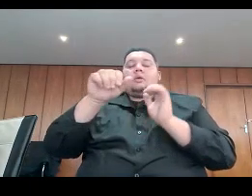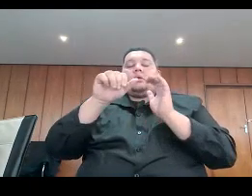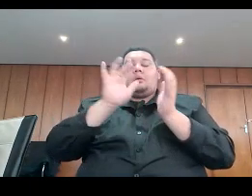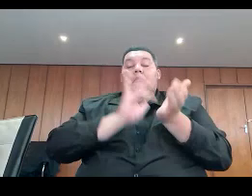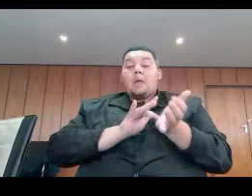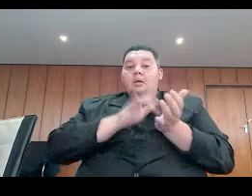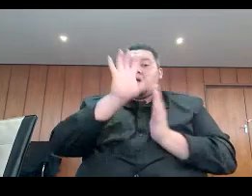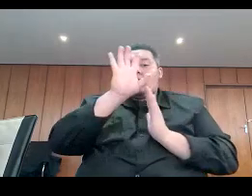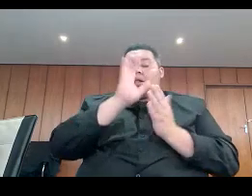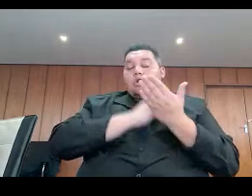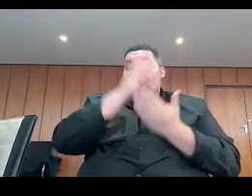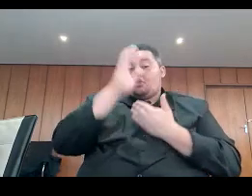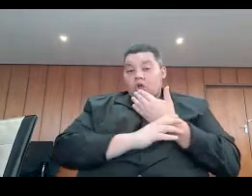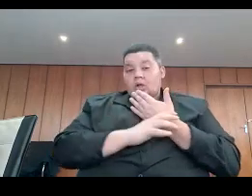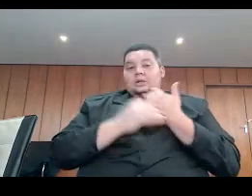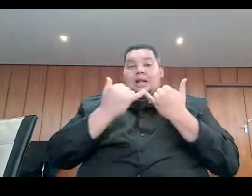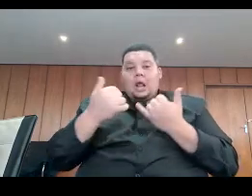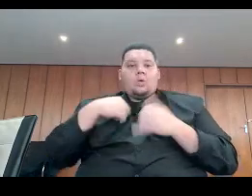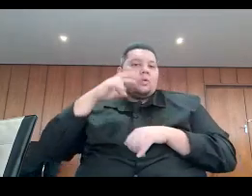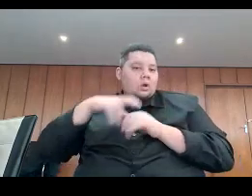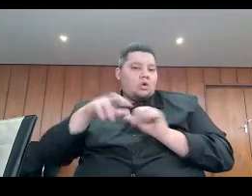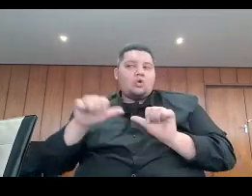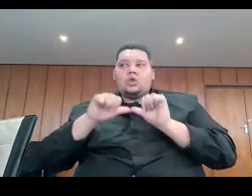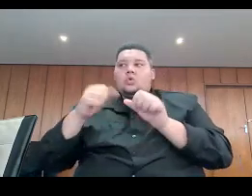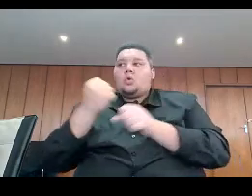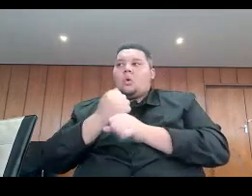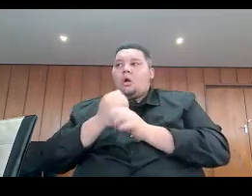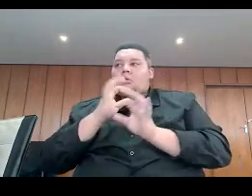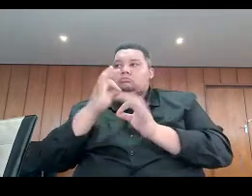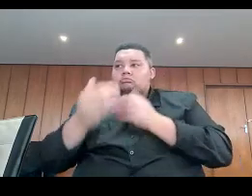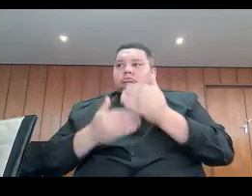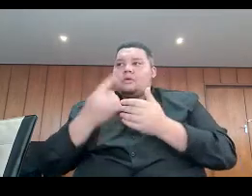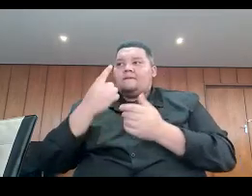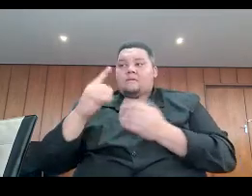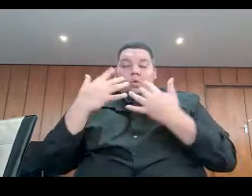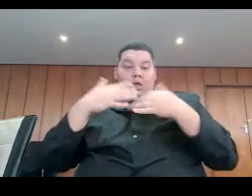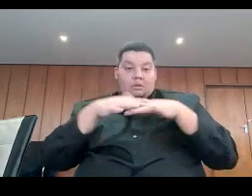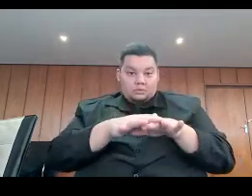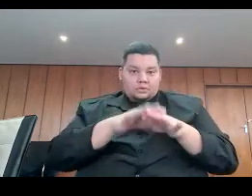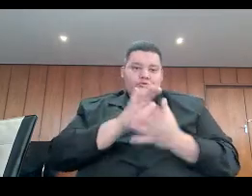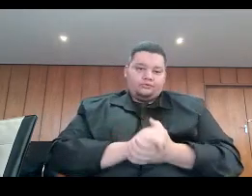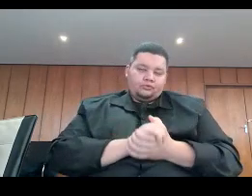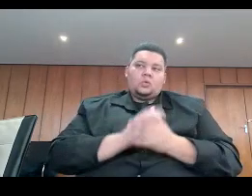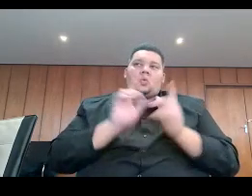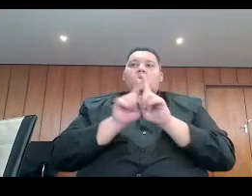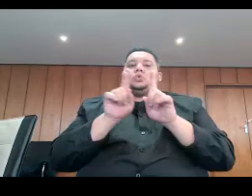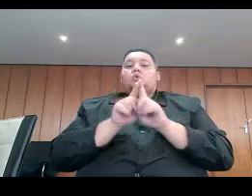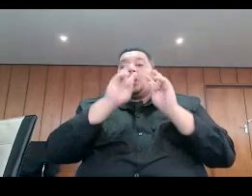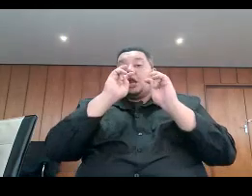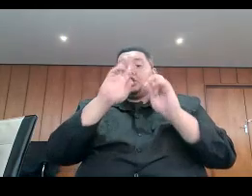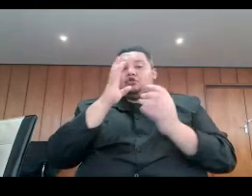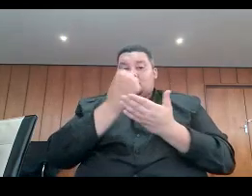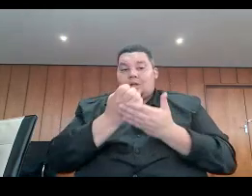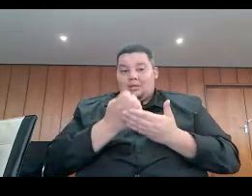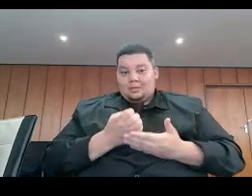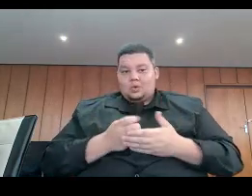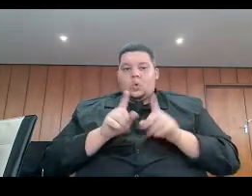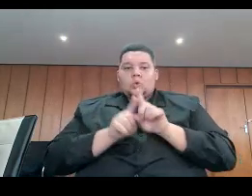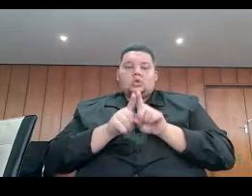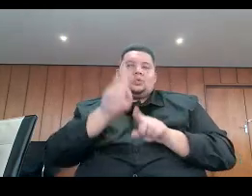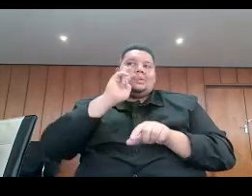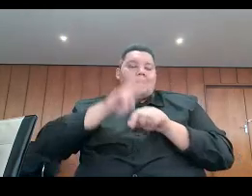to continue to work with that for implementation. Research ethics is also an area that needs